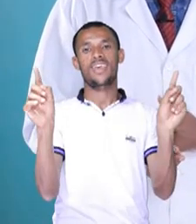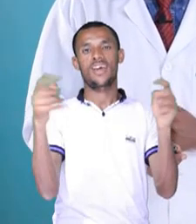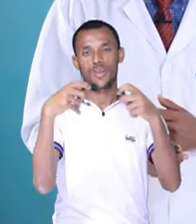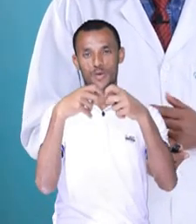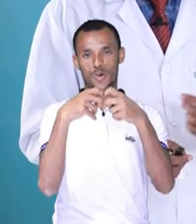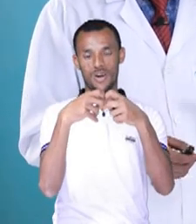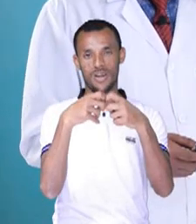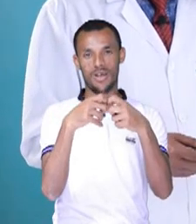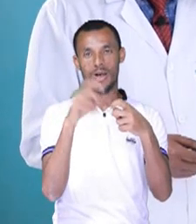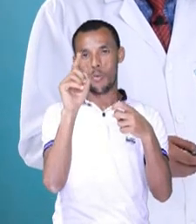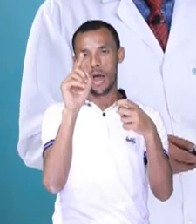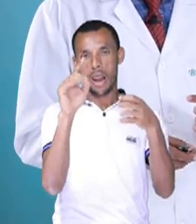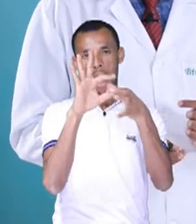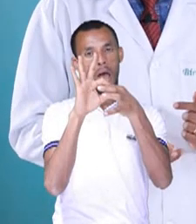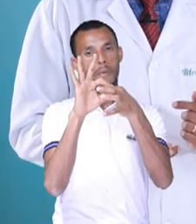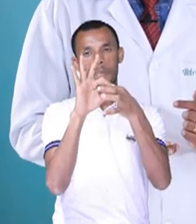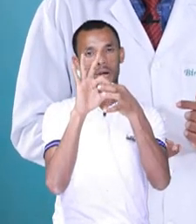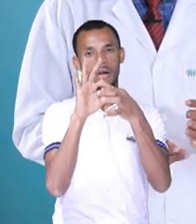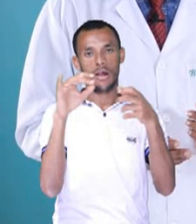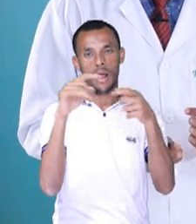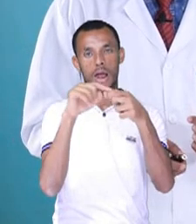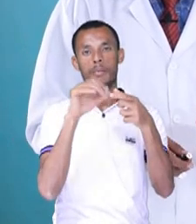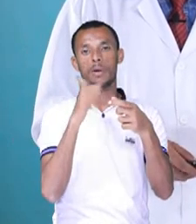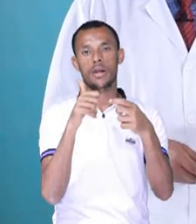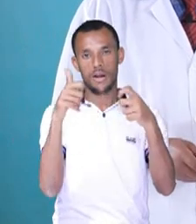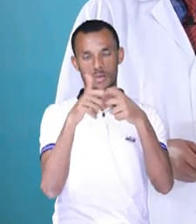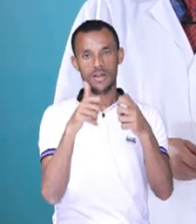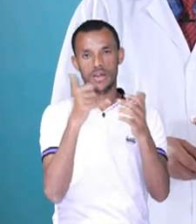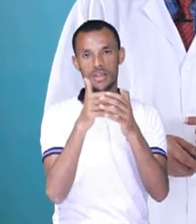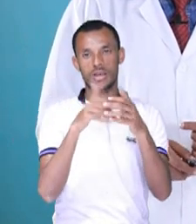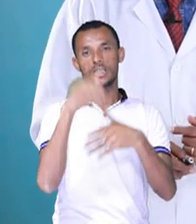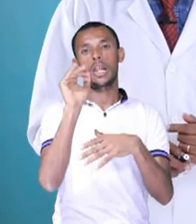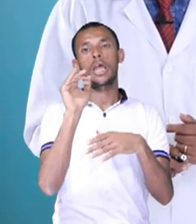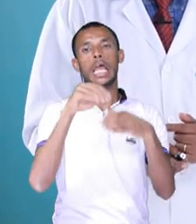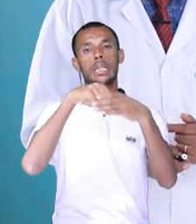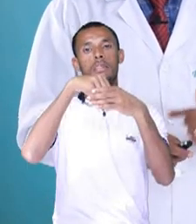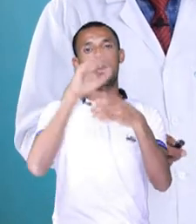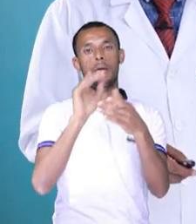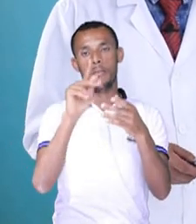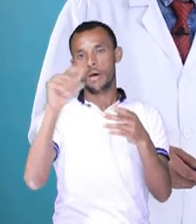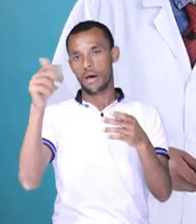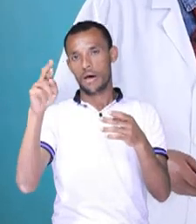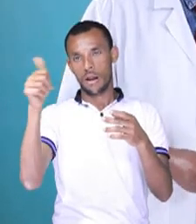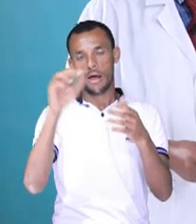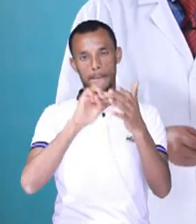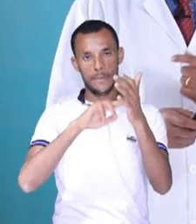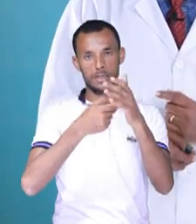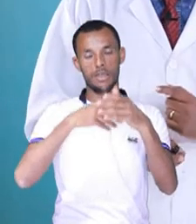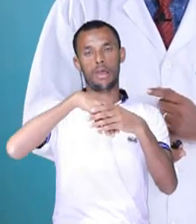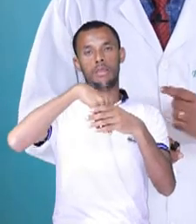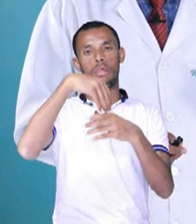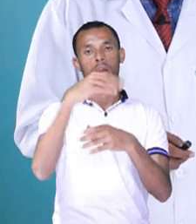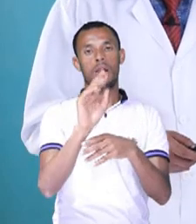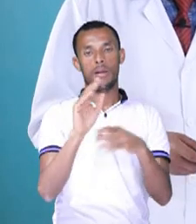unpaired electrons. Paramagnetic species attracted by external magnetic field. The other one is